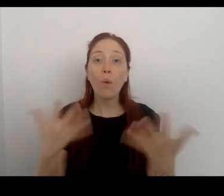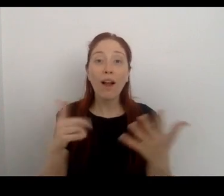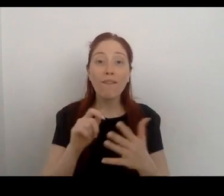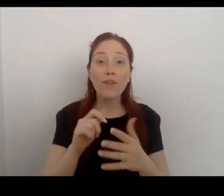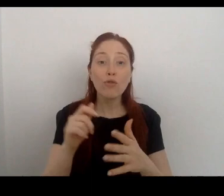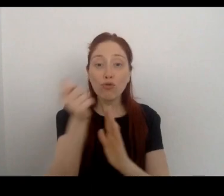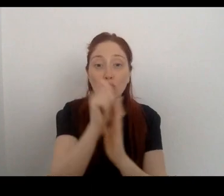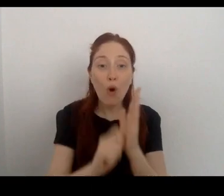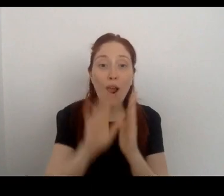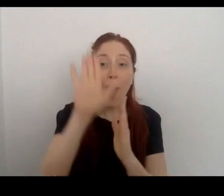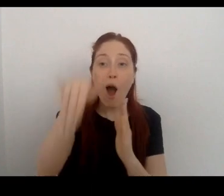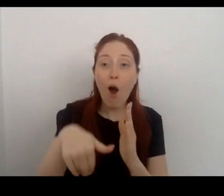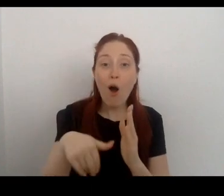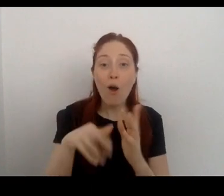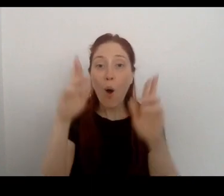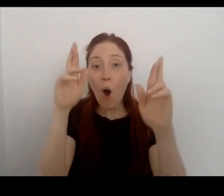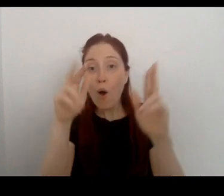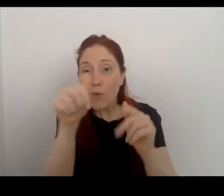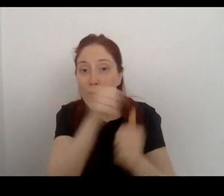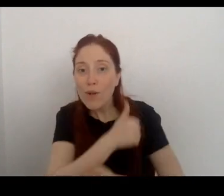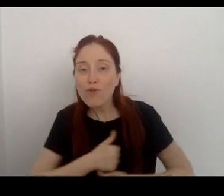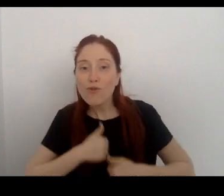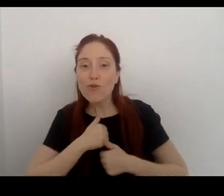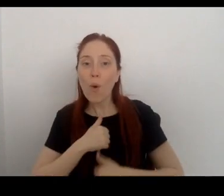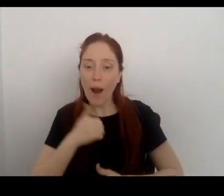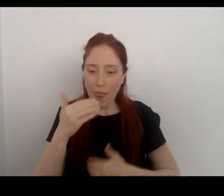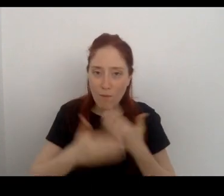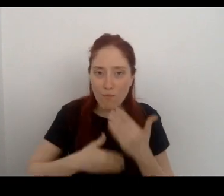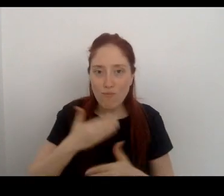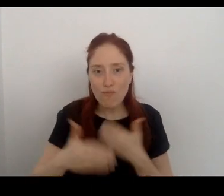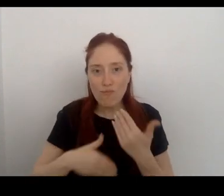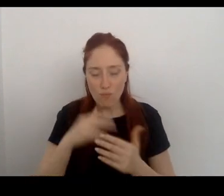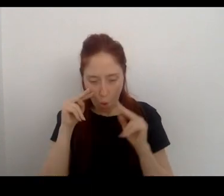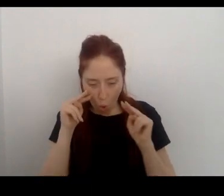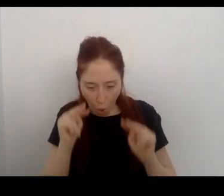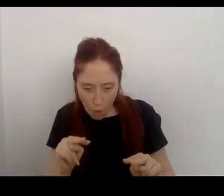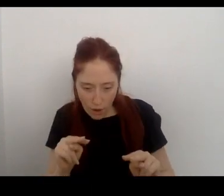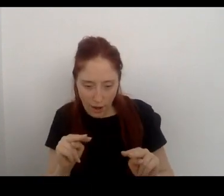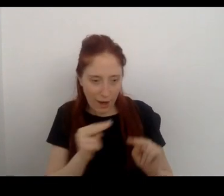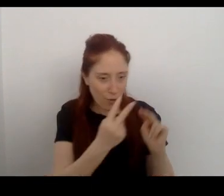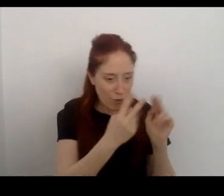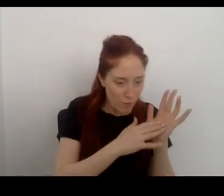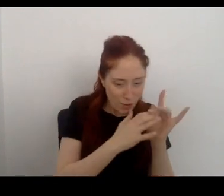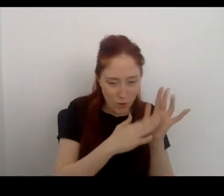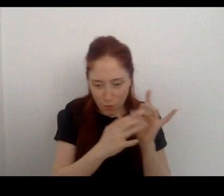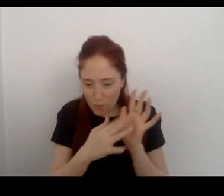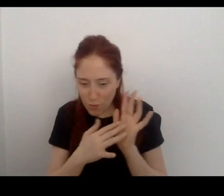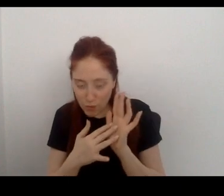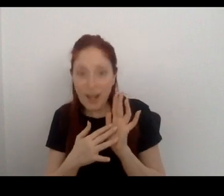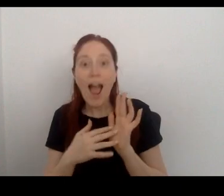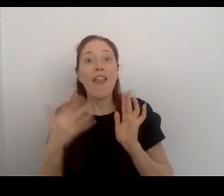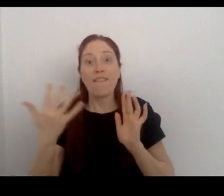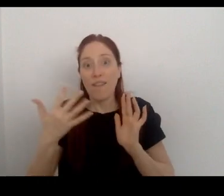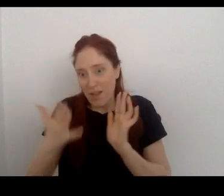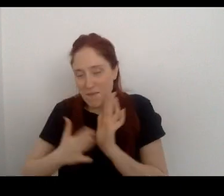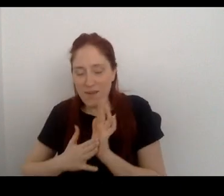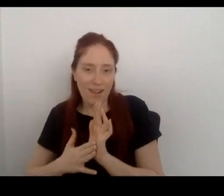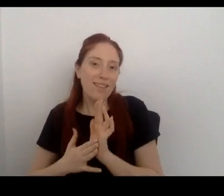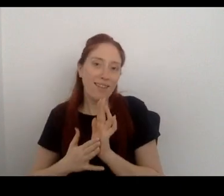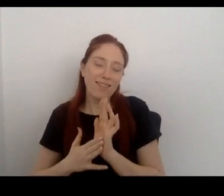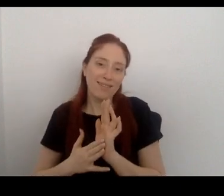journey of spending that focused time and attention. Mm. You know, I think it's such an interesting way of honouring these